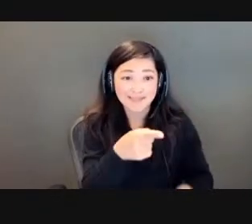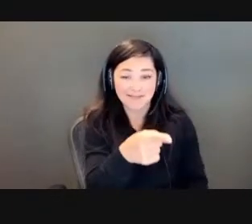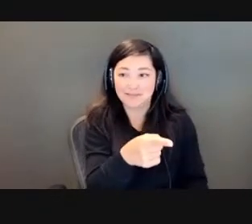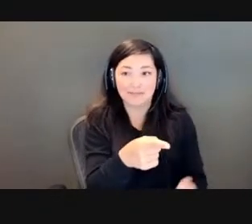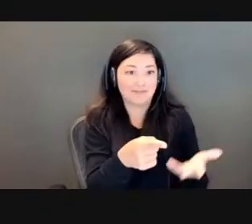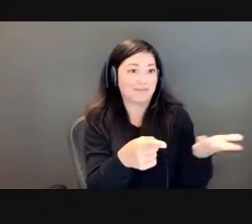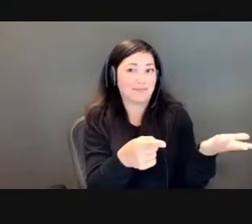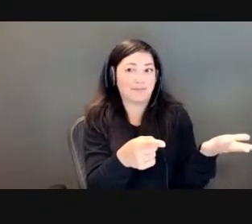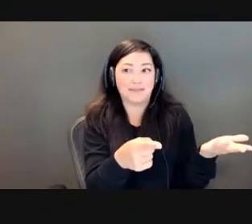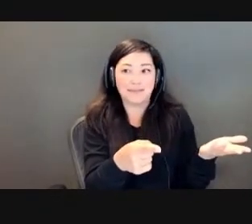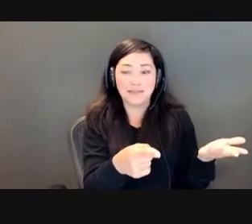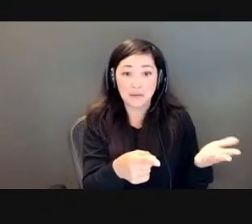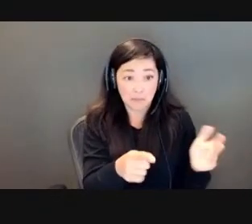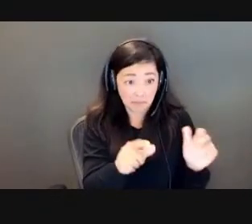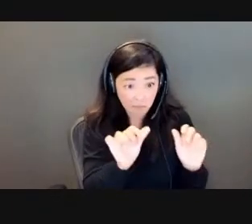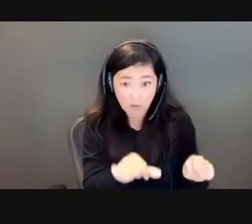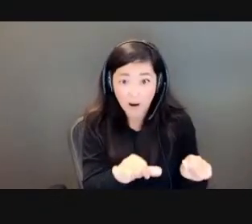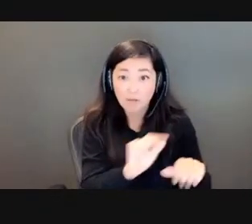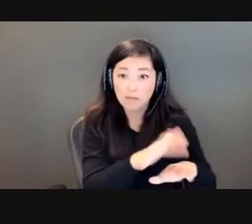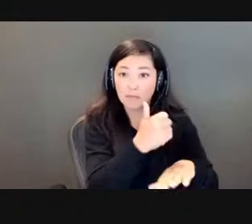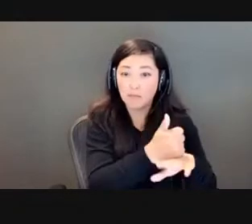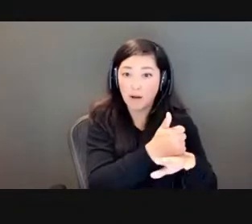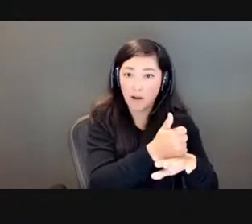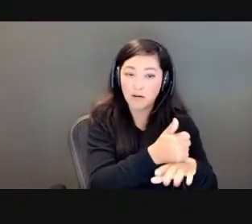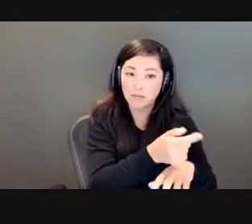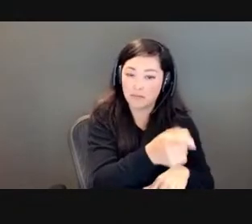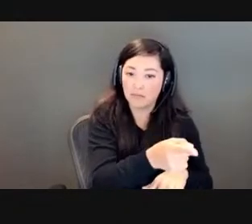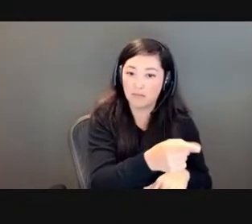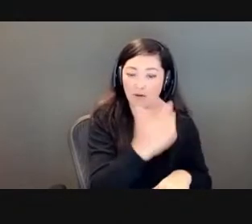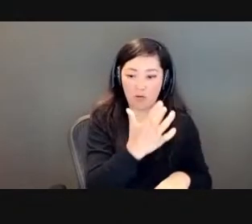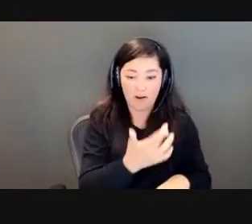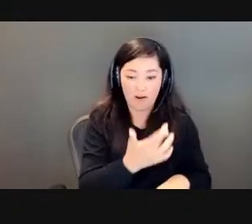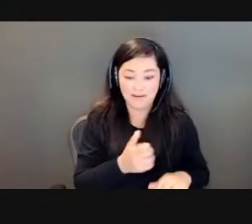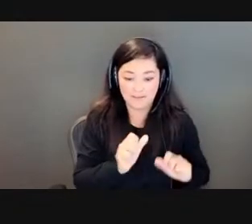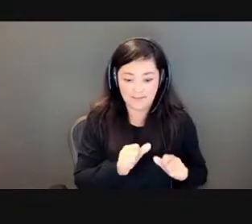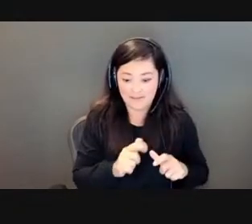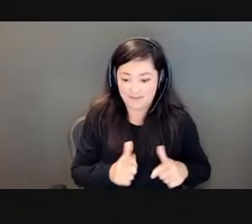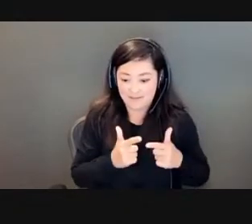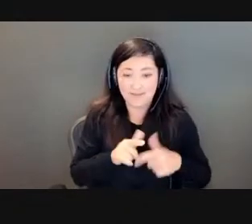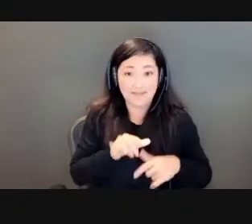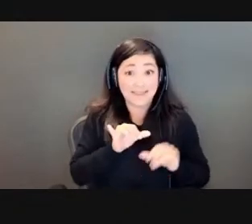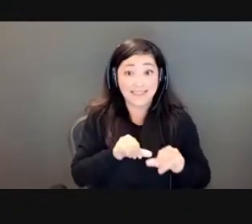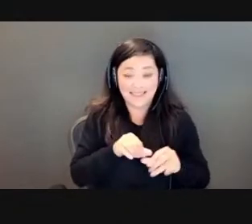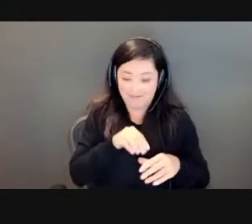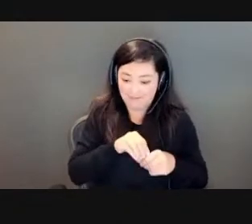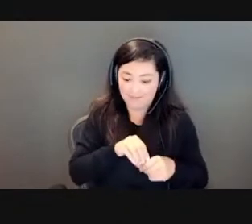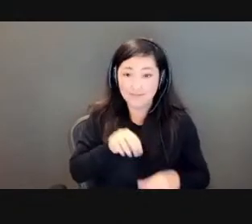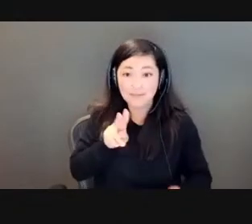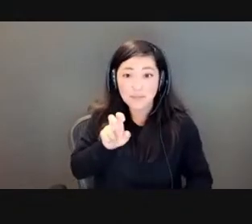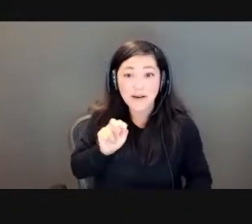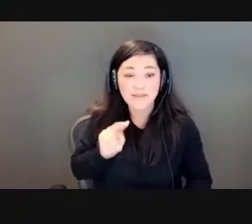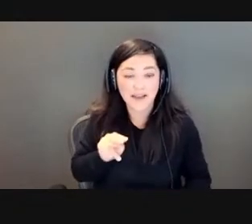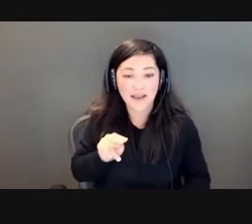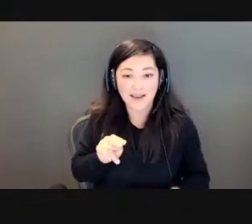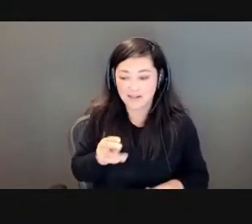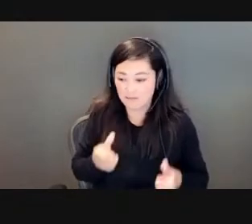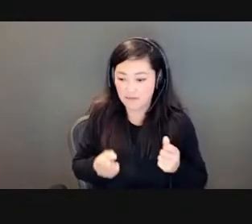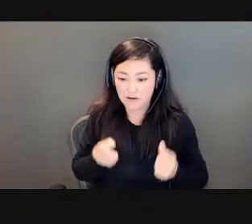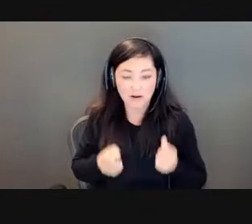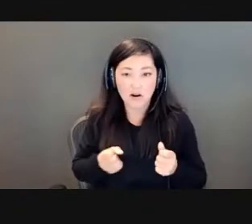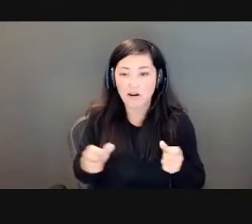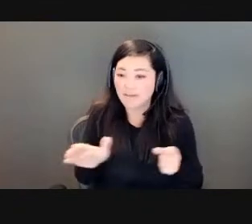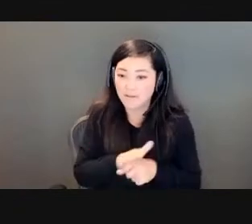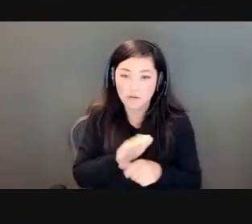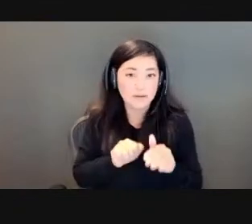somewhere that I was able to camp because I'm so self-reliant, and my vehicle makes it like a completely